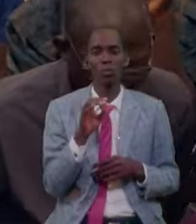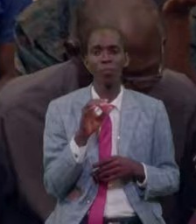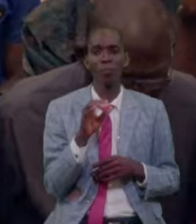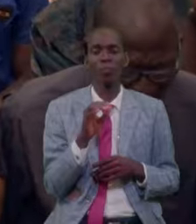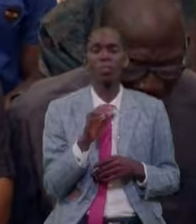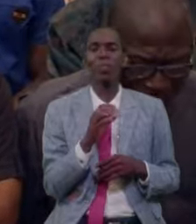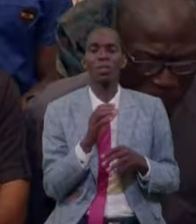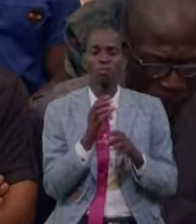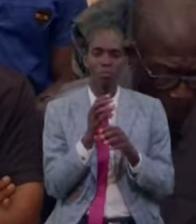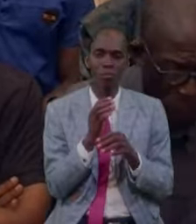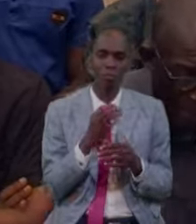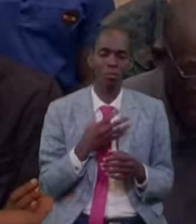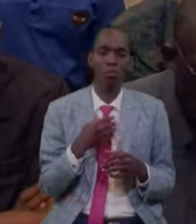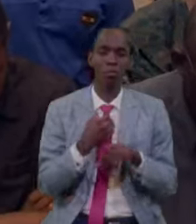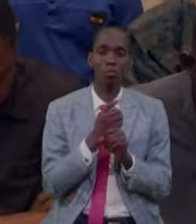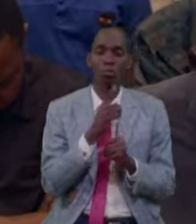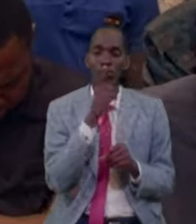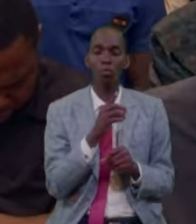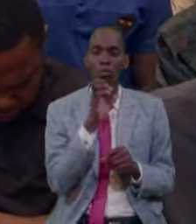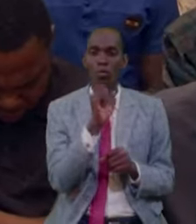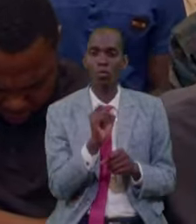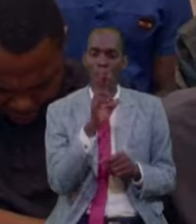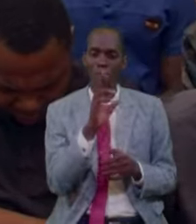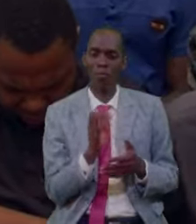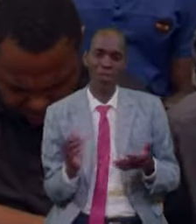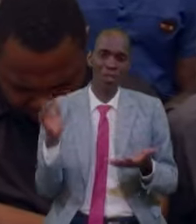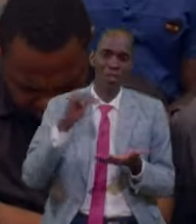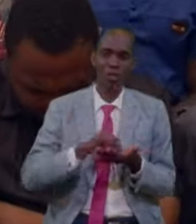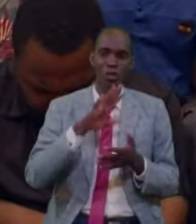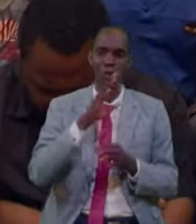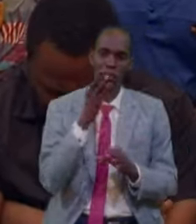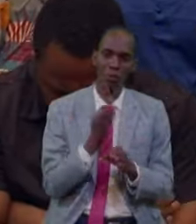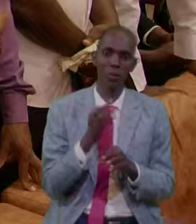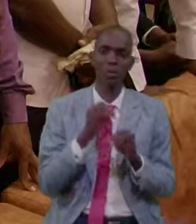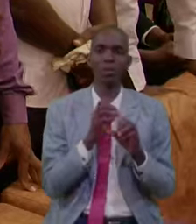Reaffirm your faith in the Lord.